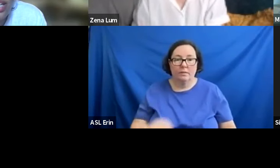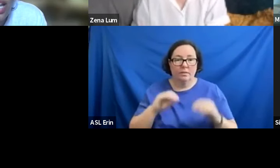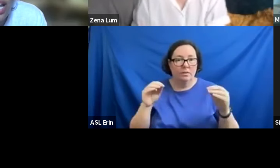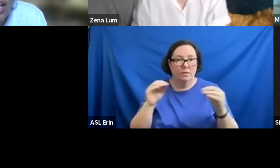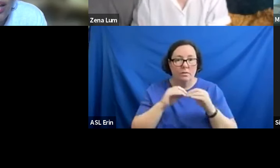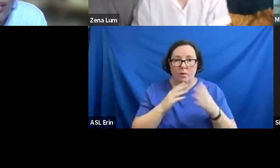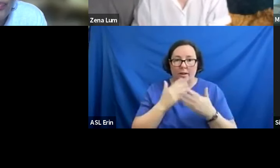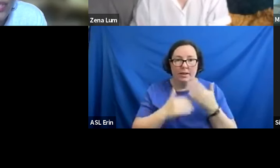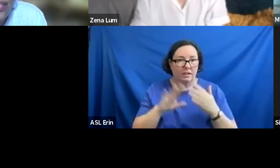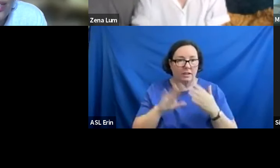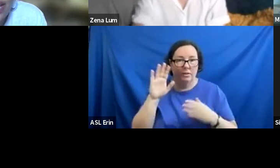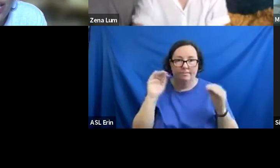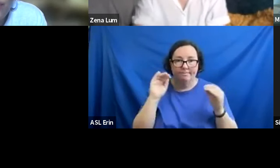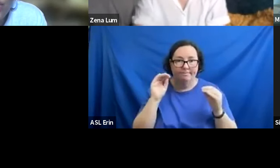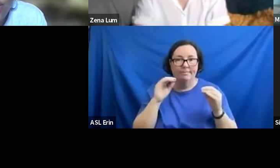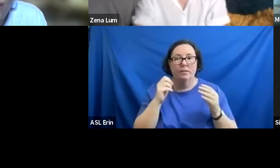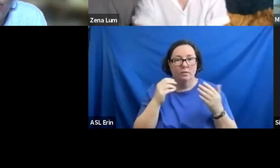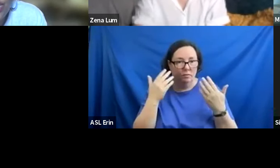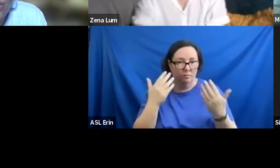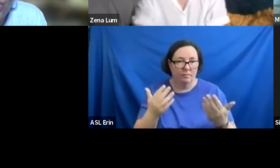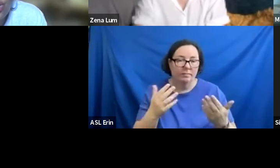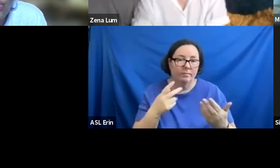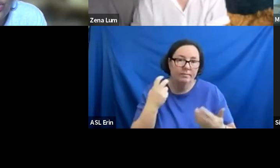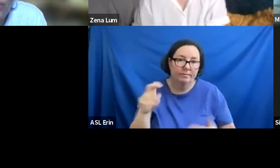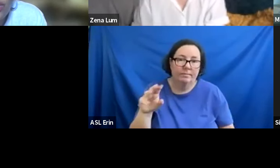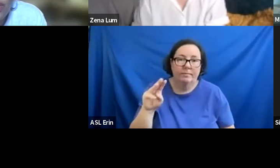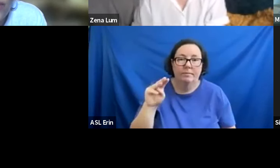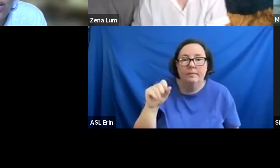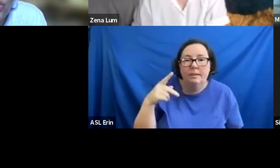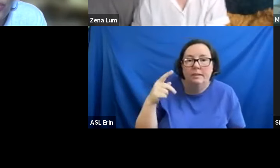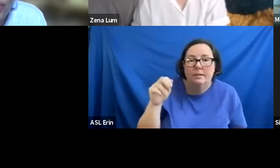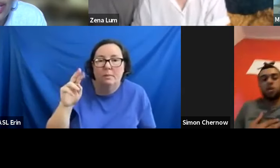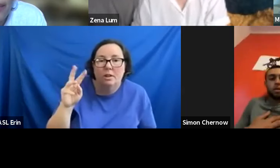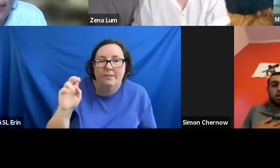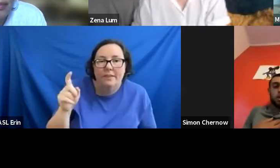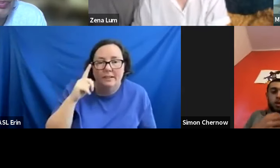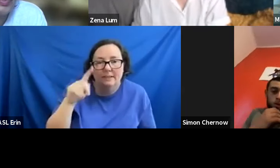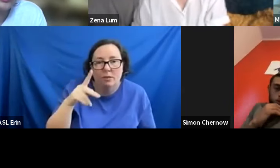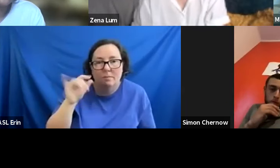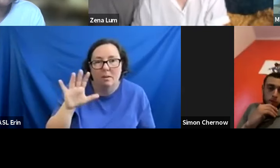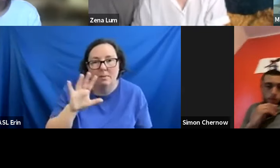raised at this time, so I'm going to turn it over to Ms. Parvex for public comment.